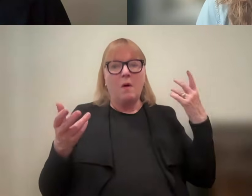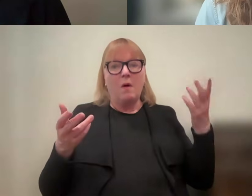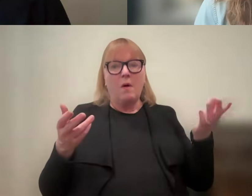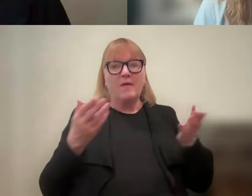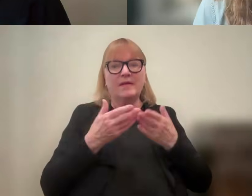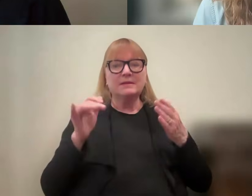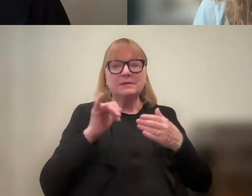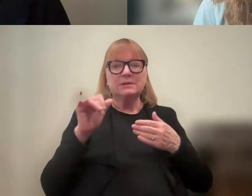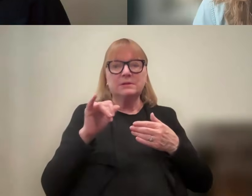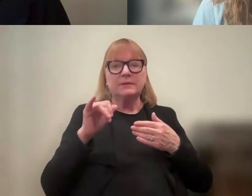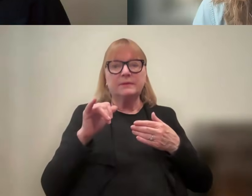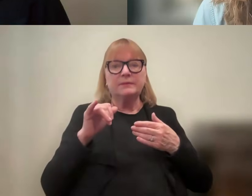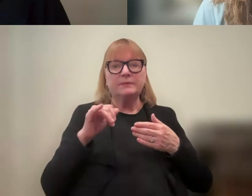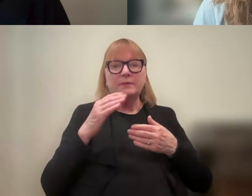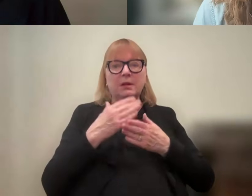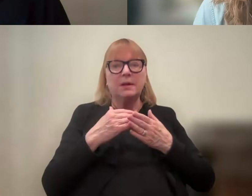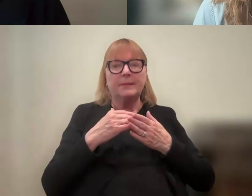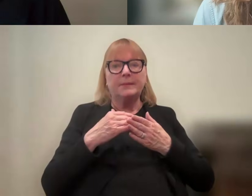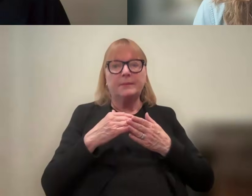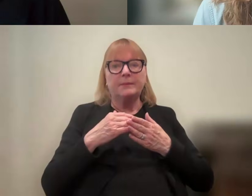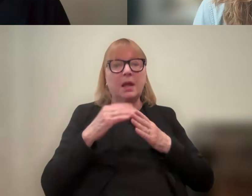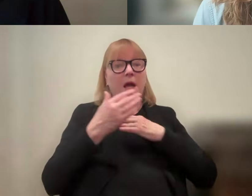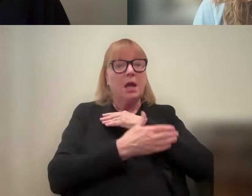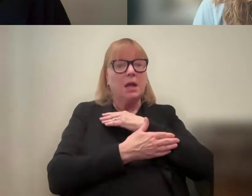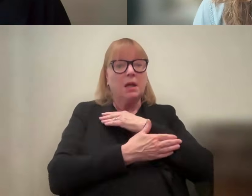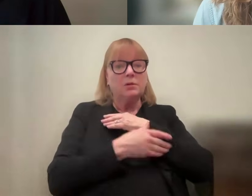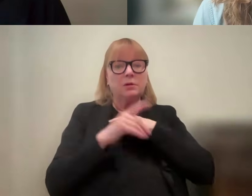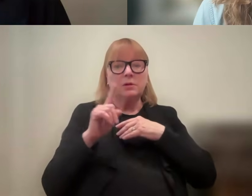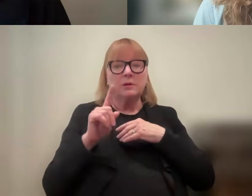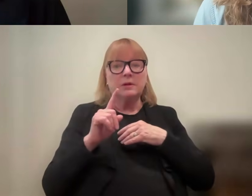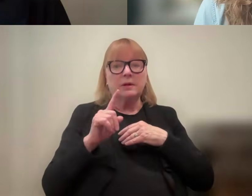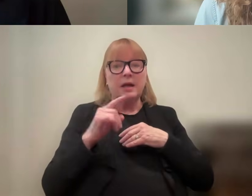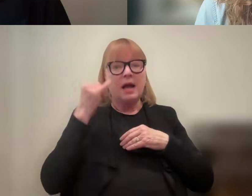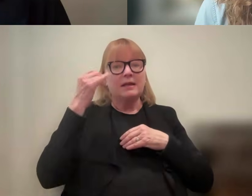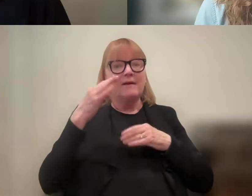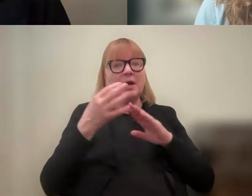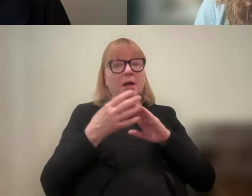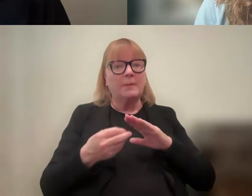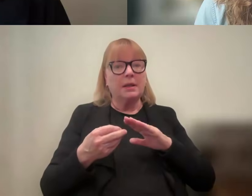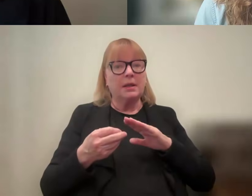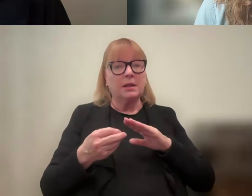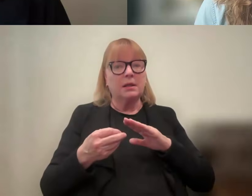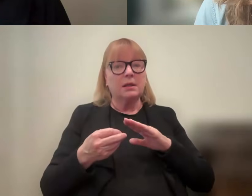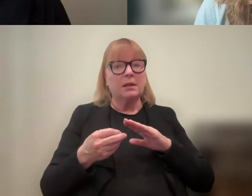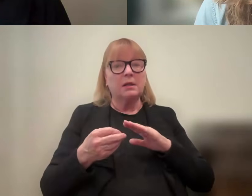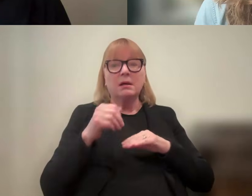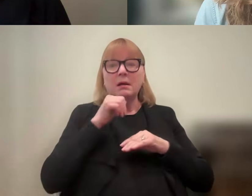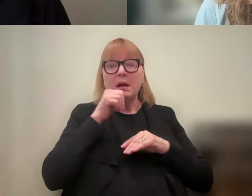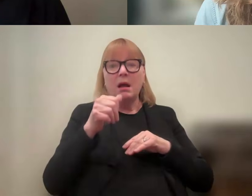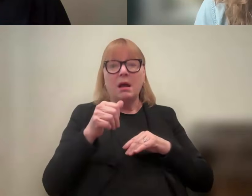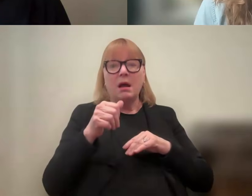things such as, there are some countries in which the idea of copying is